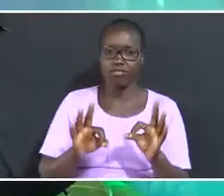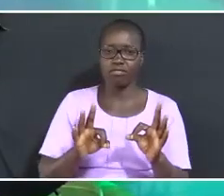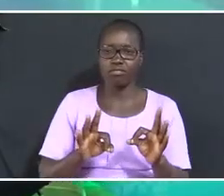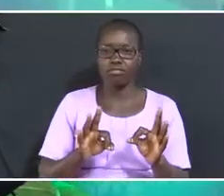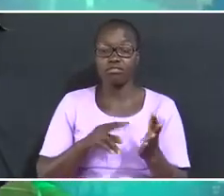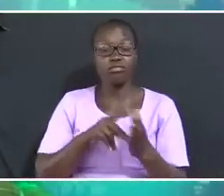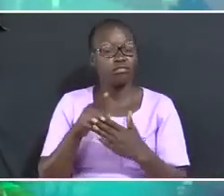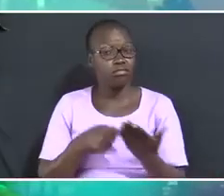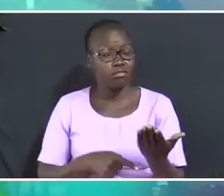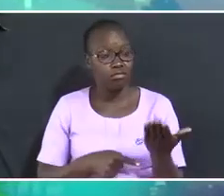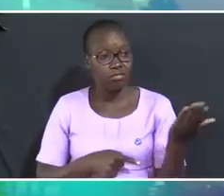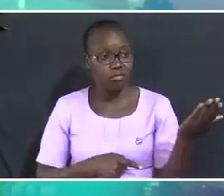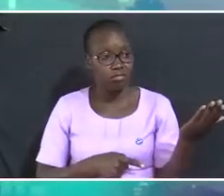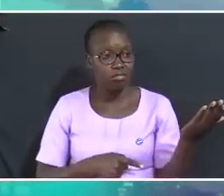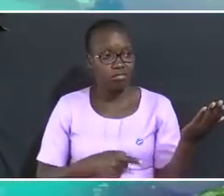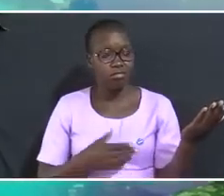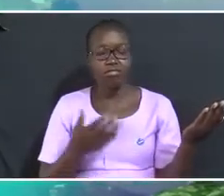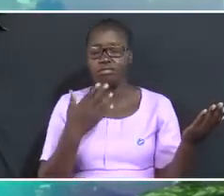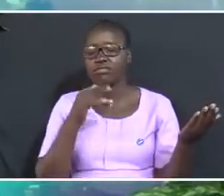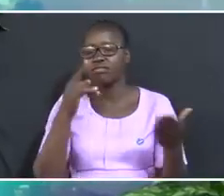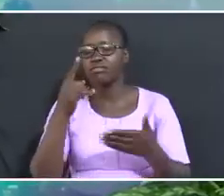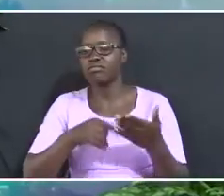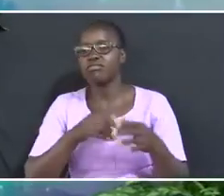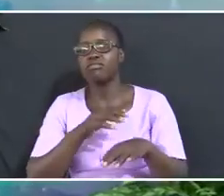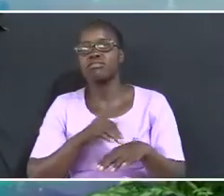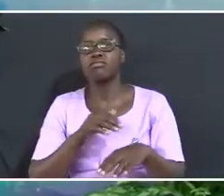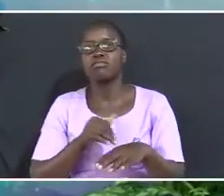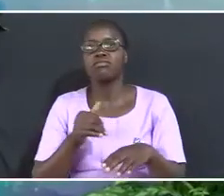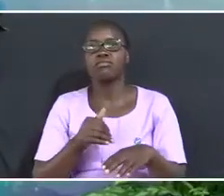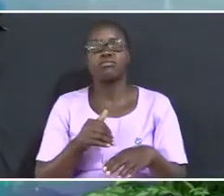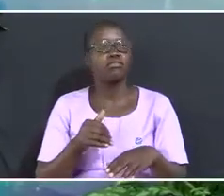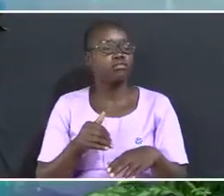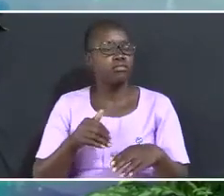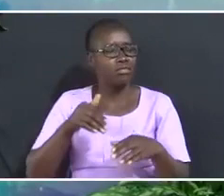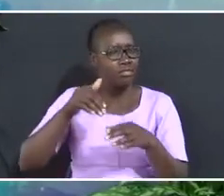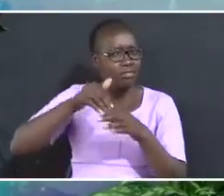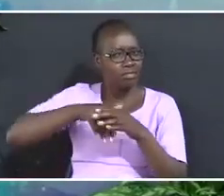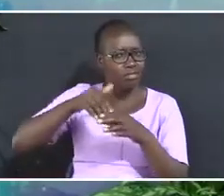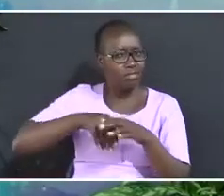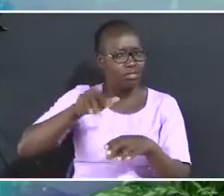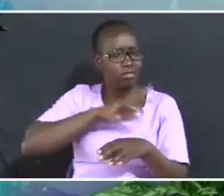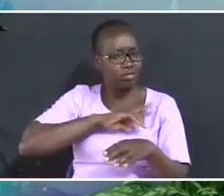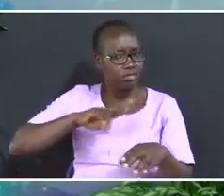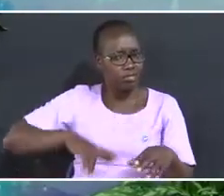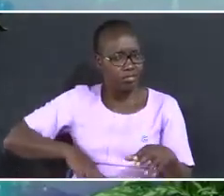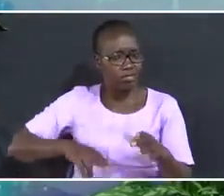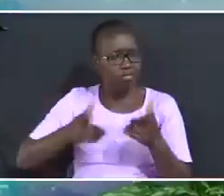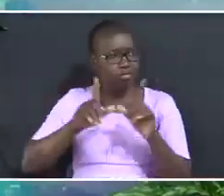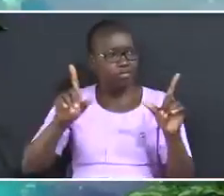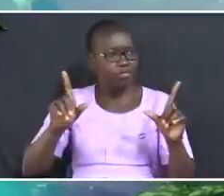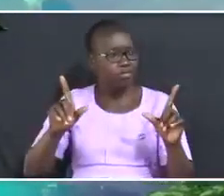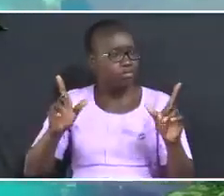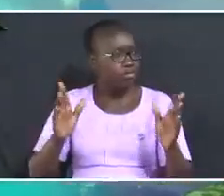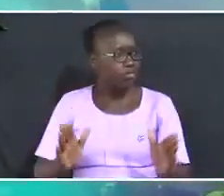this. There is what we call internal religious liberty